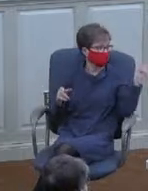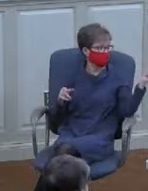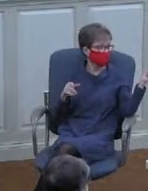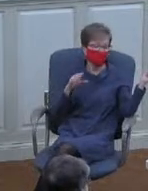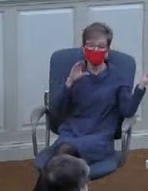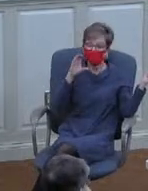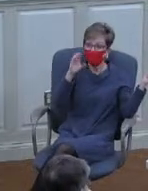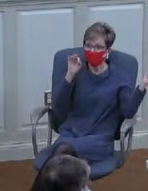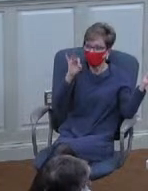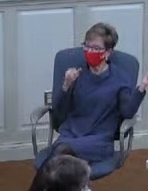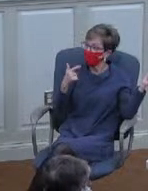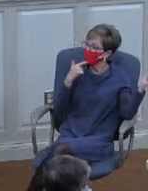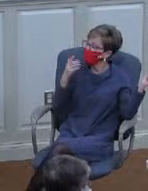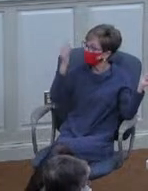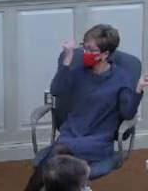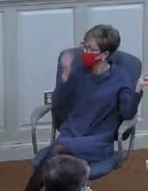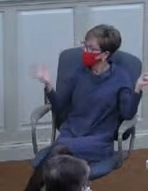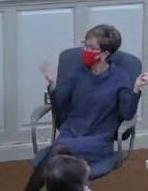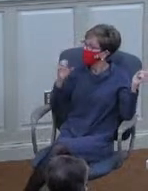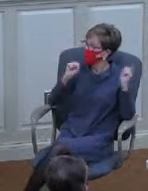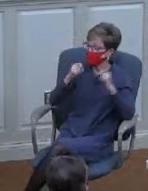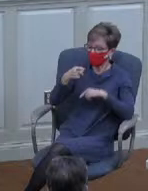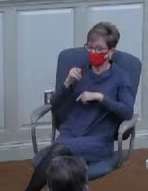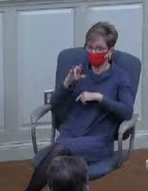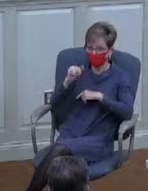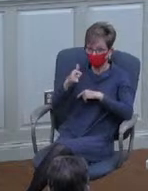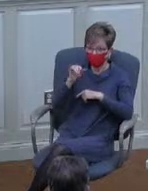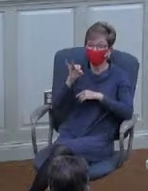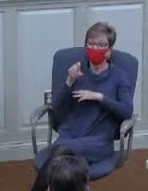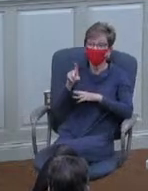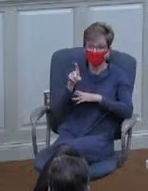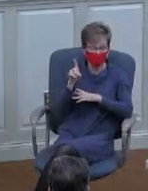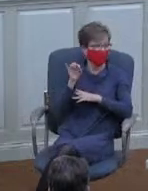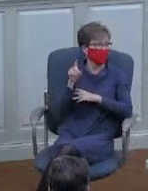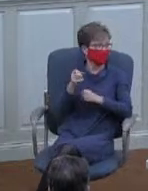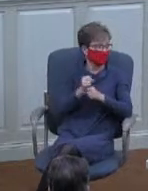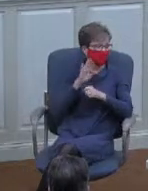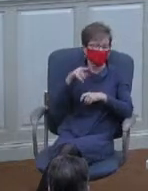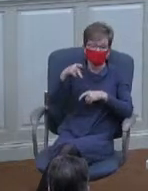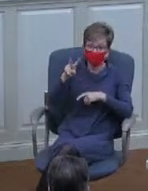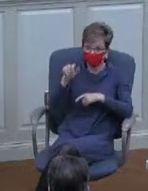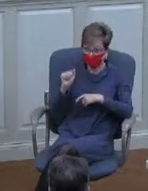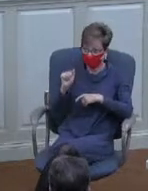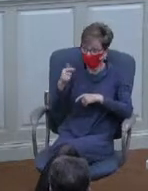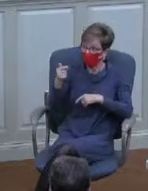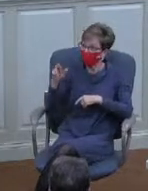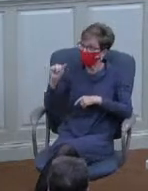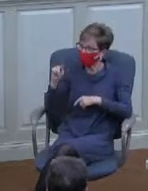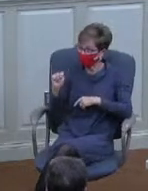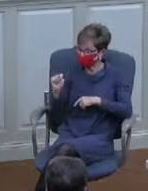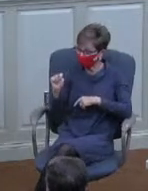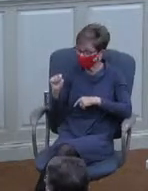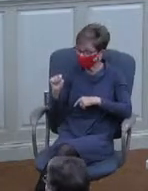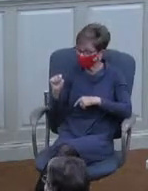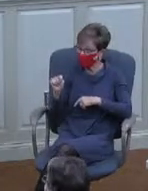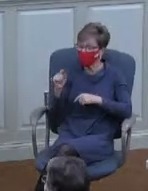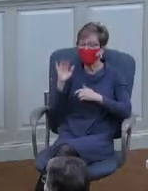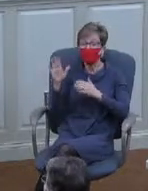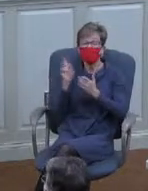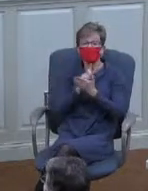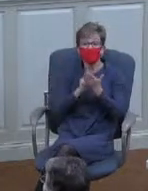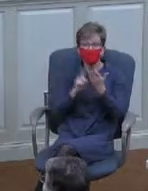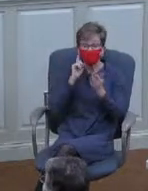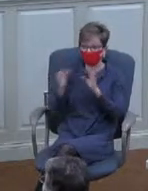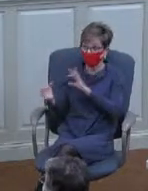We would confirm for you that Springfield did receive their DDA grant, and the design for the connection